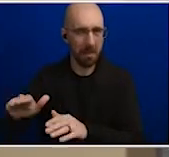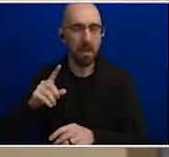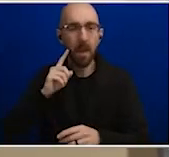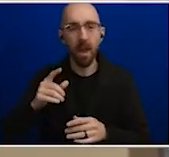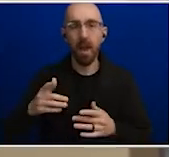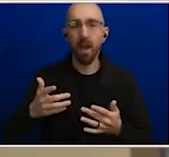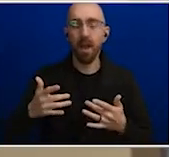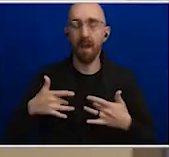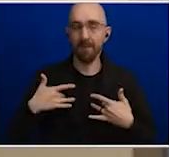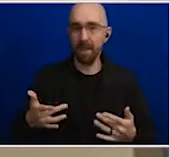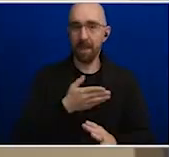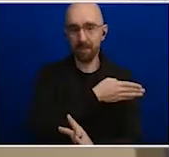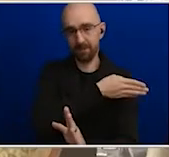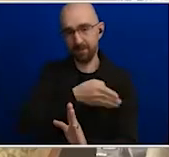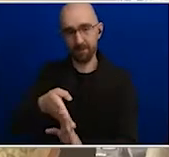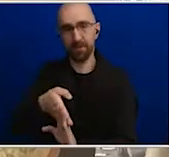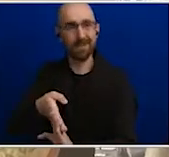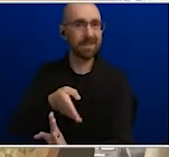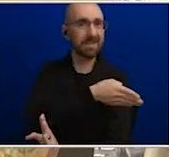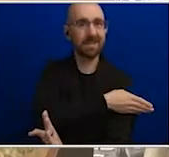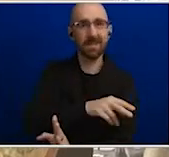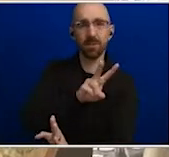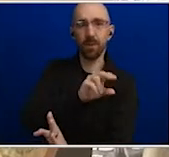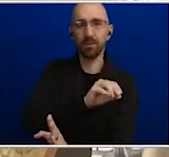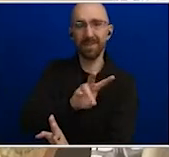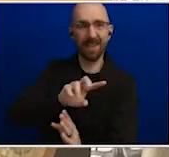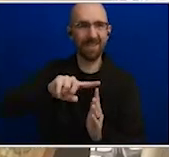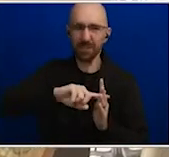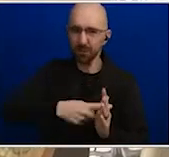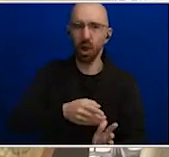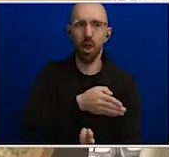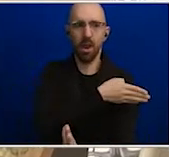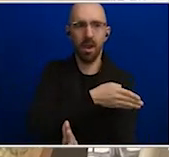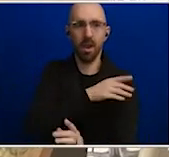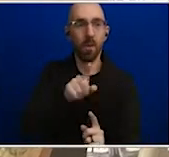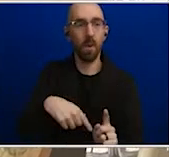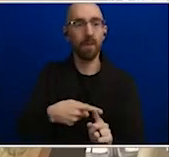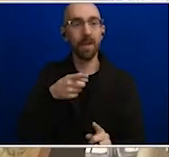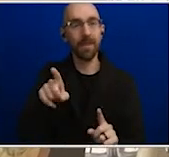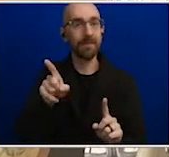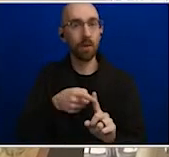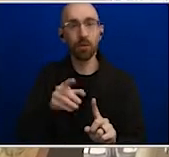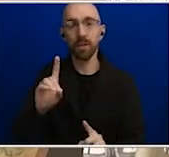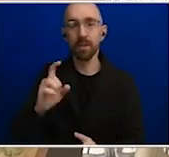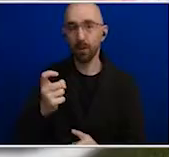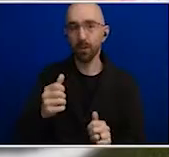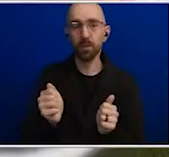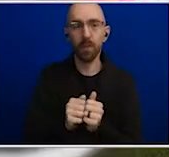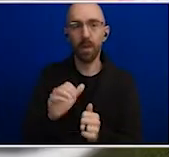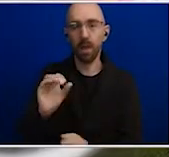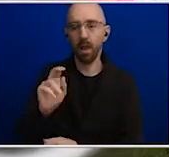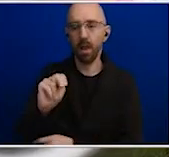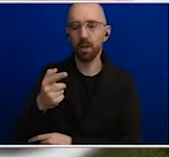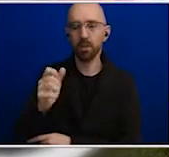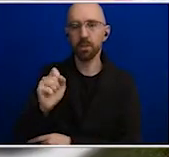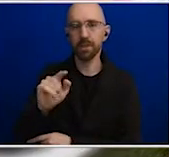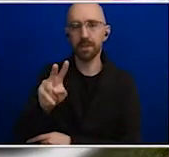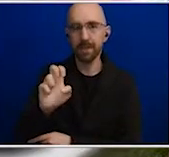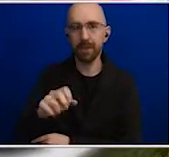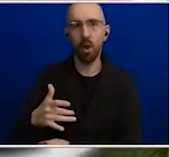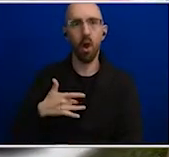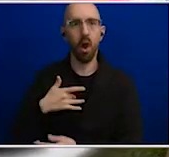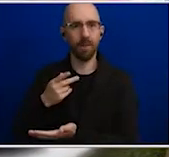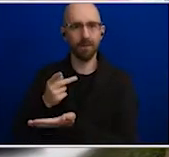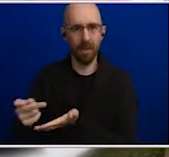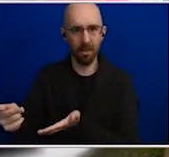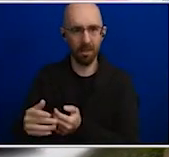began way back in 2007. That's when Richard was first diagnosed with congestive heart failure. He successfully managed